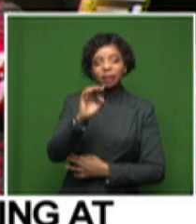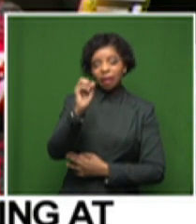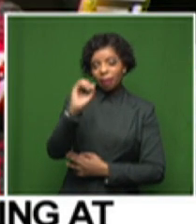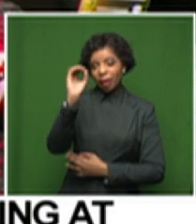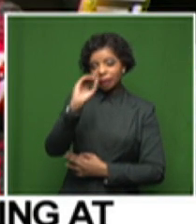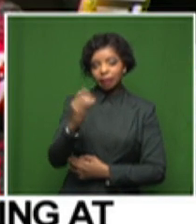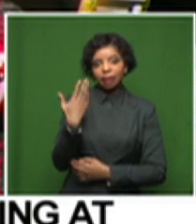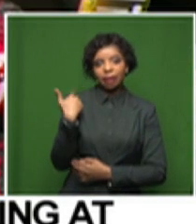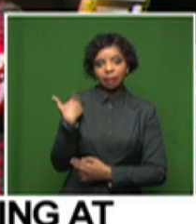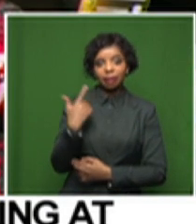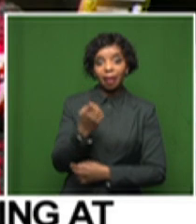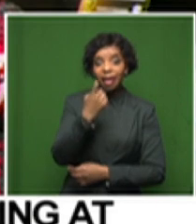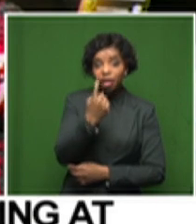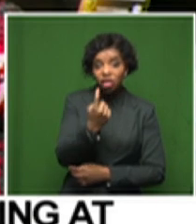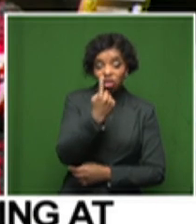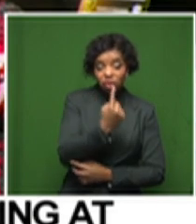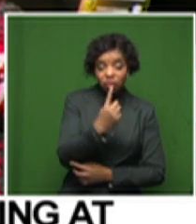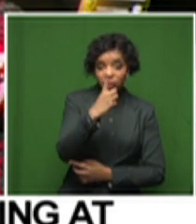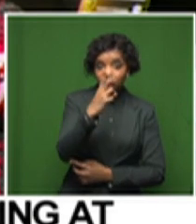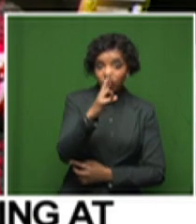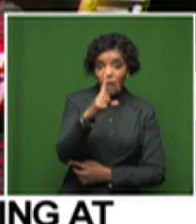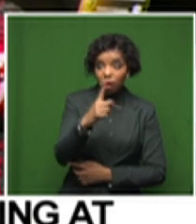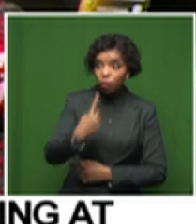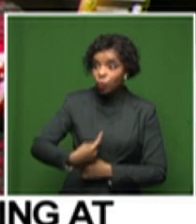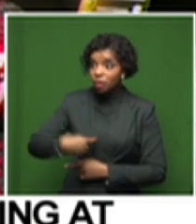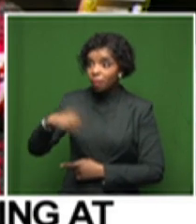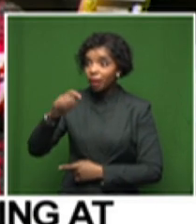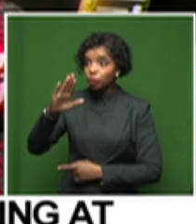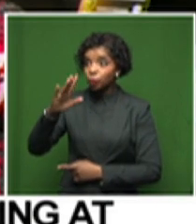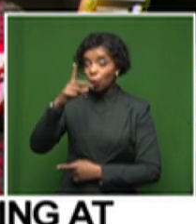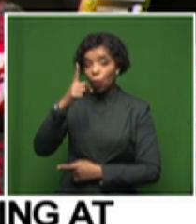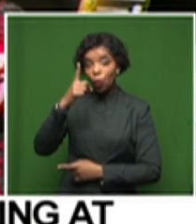of government spent got us